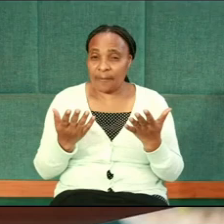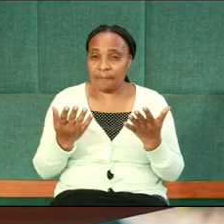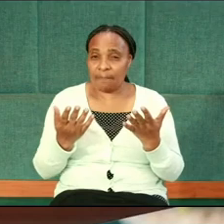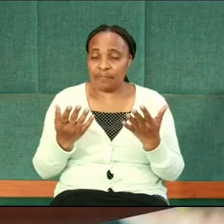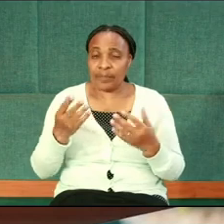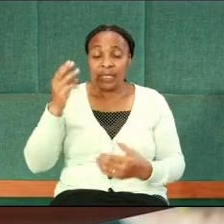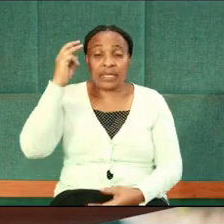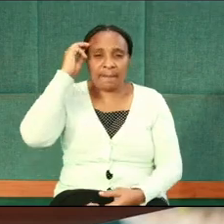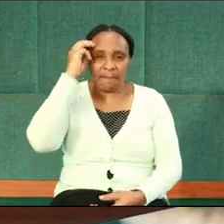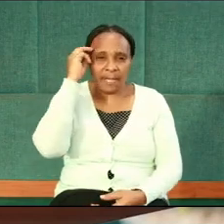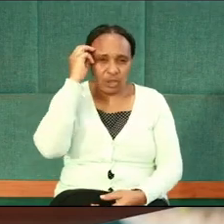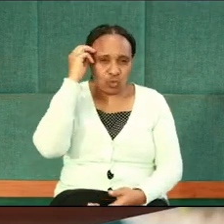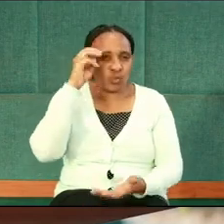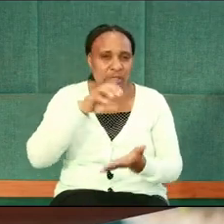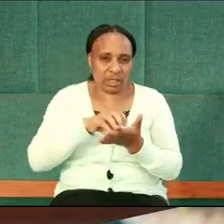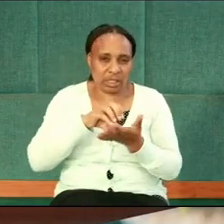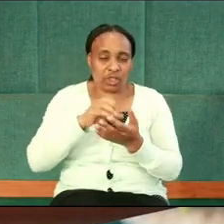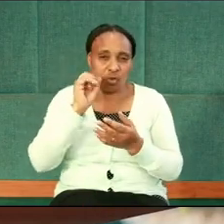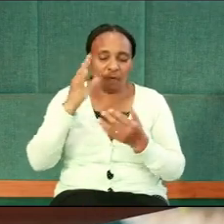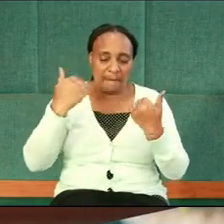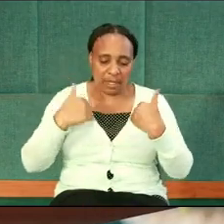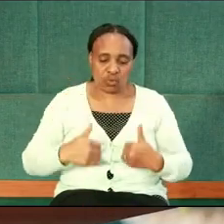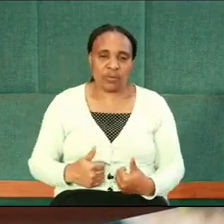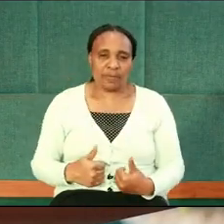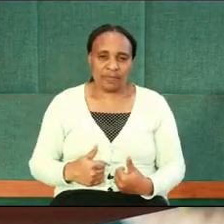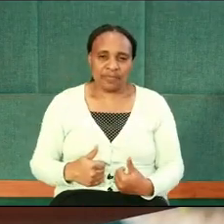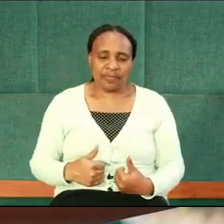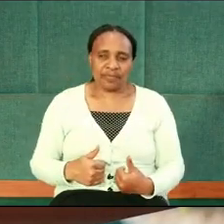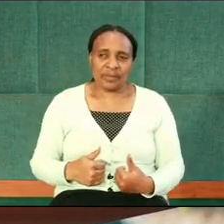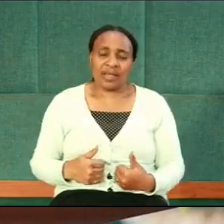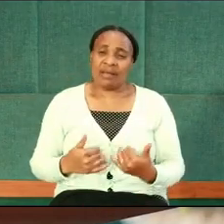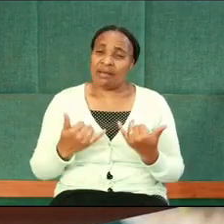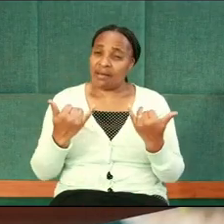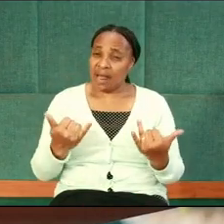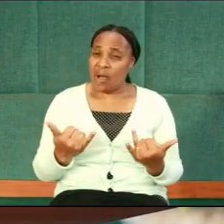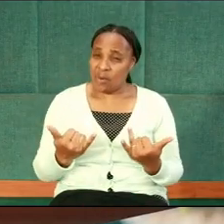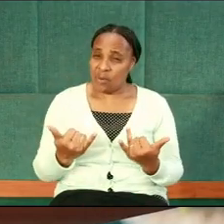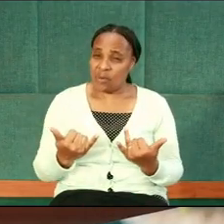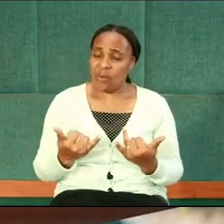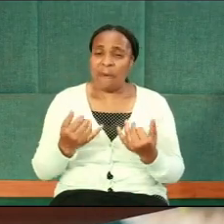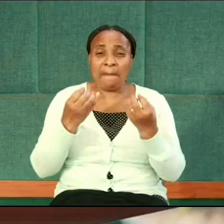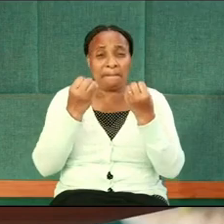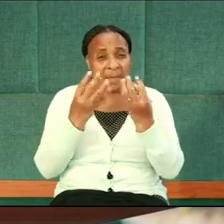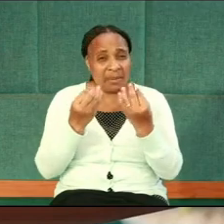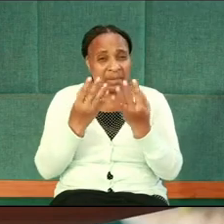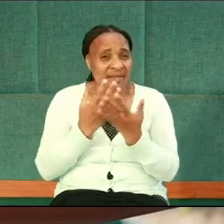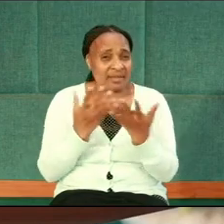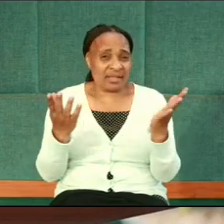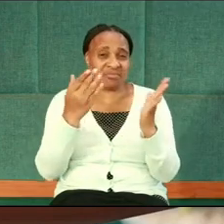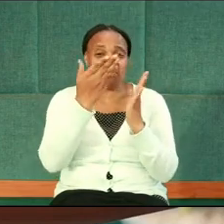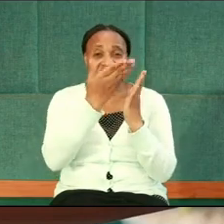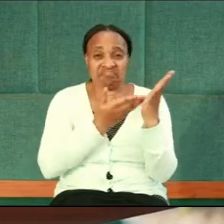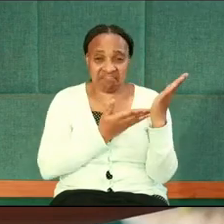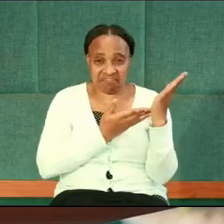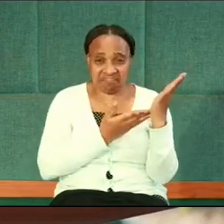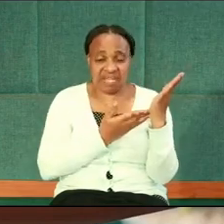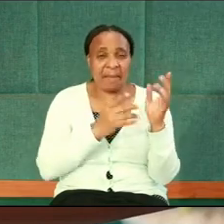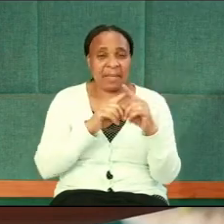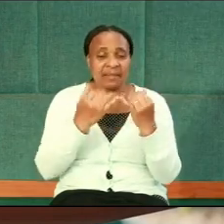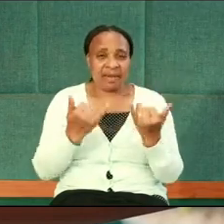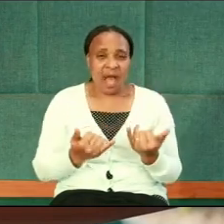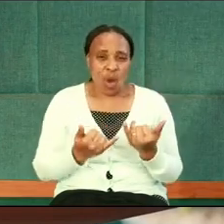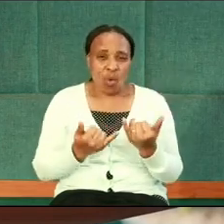in the mental status. By the way, the causes are many, and these are just by the